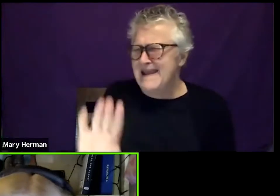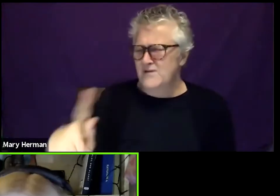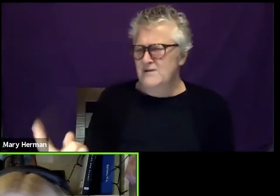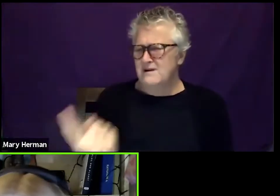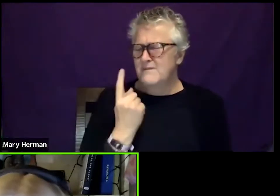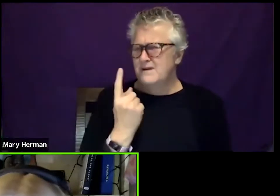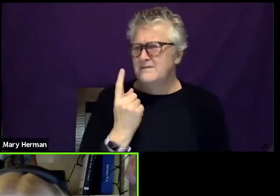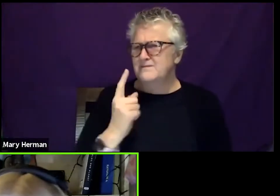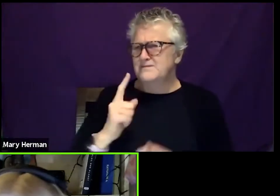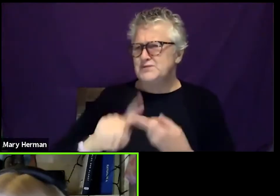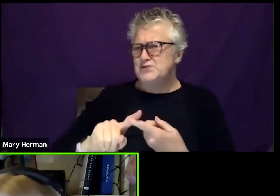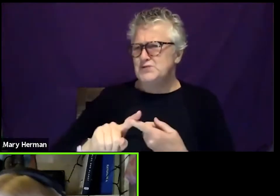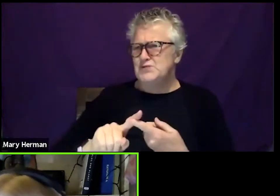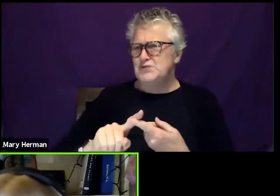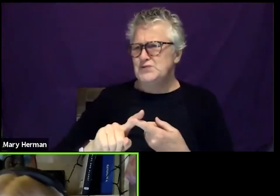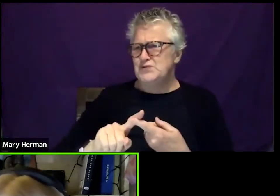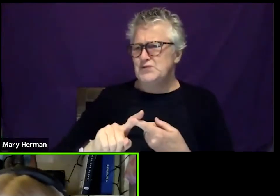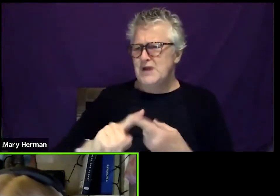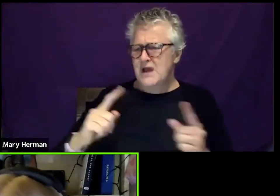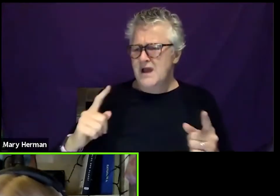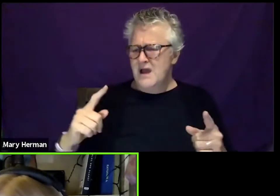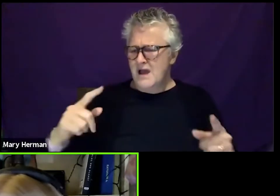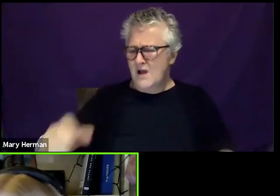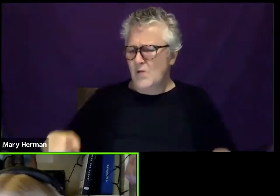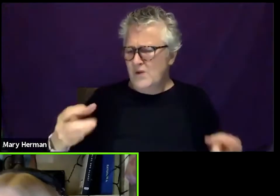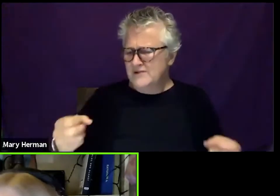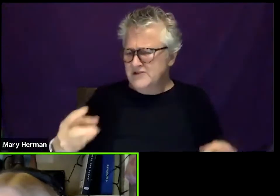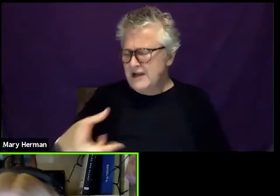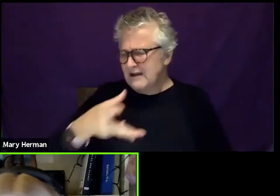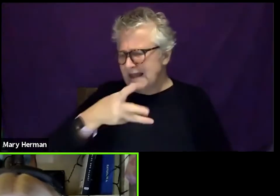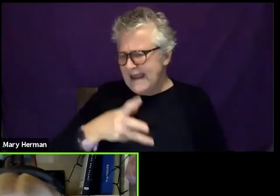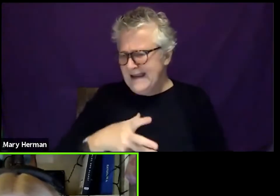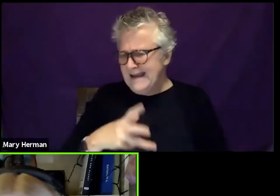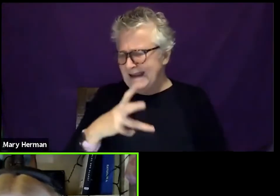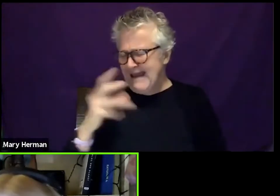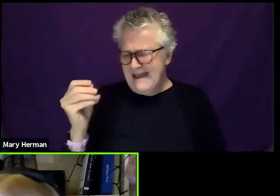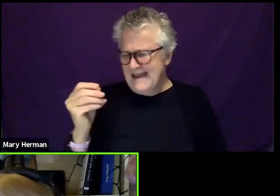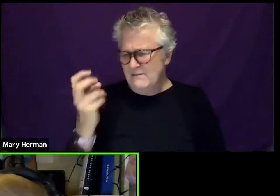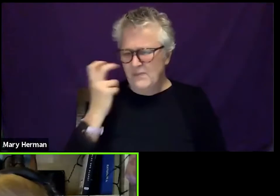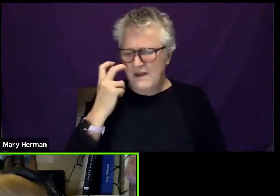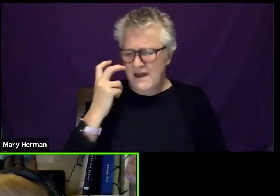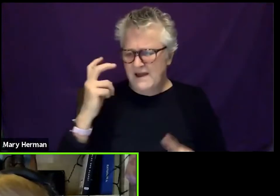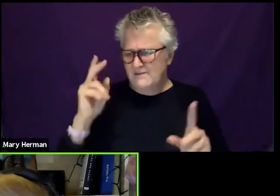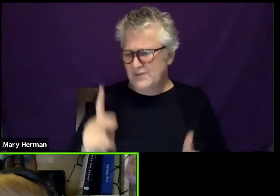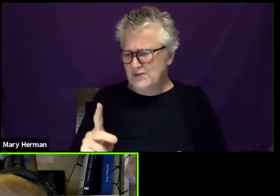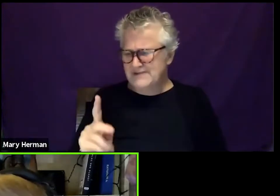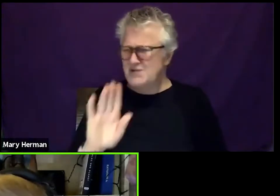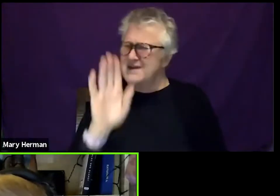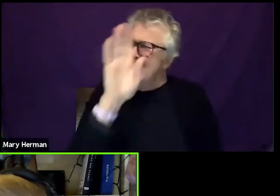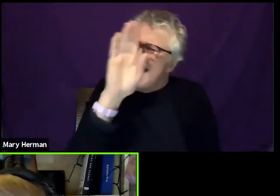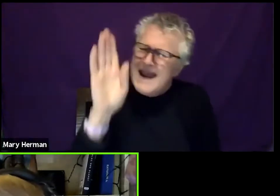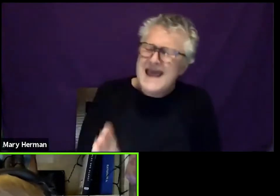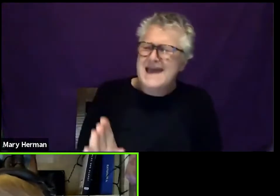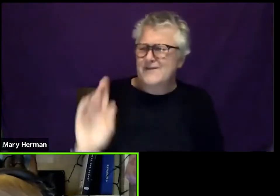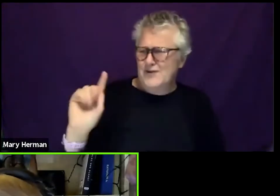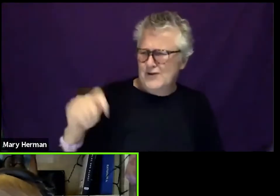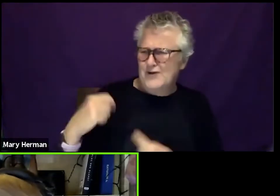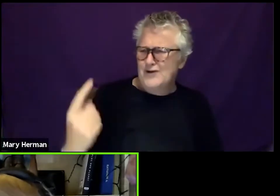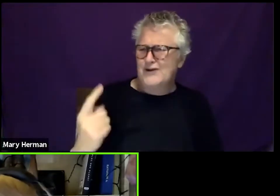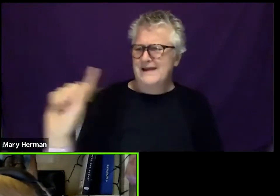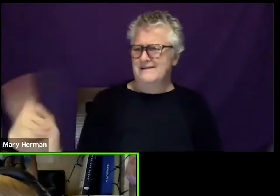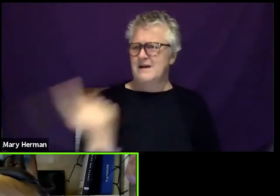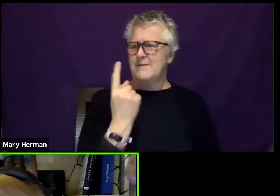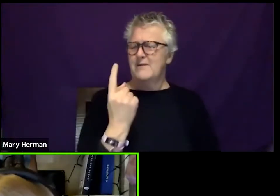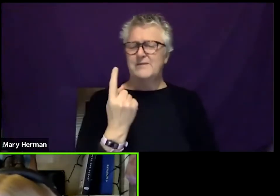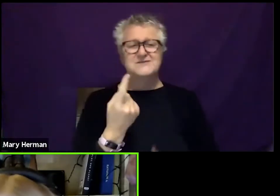like chat to us. You never would have done that. You'd have been too scared. And people are, you know, it's